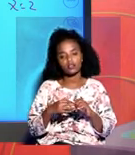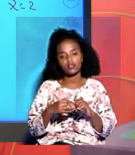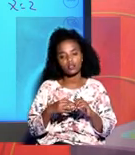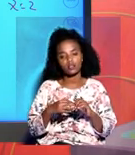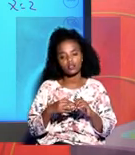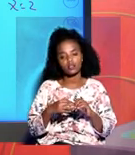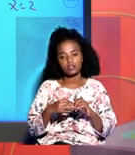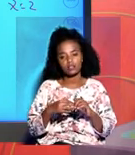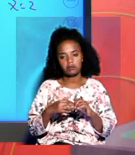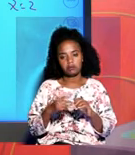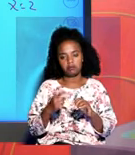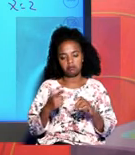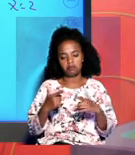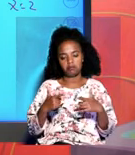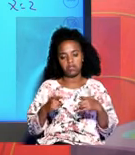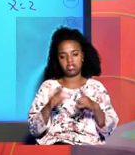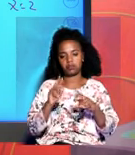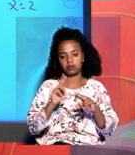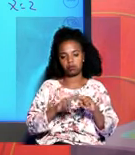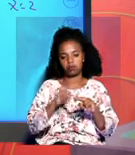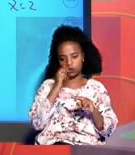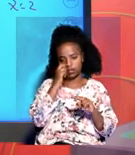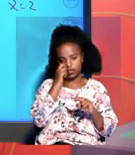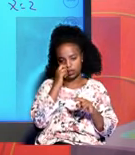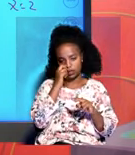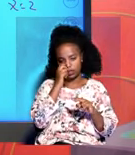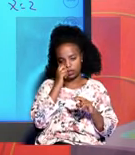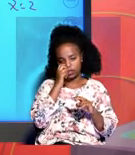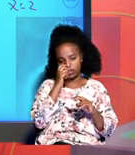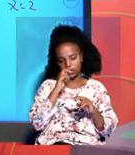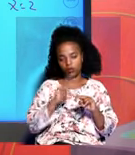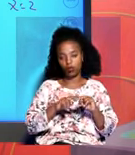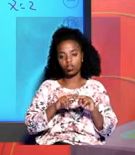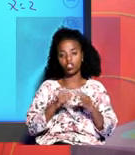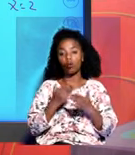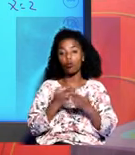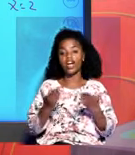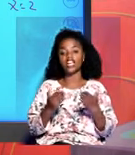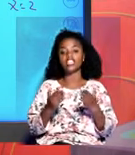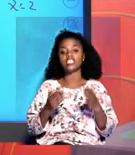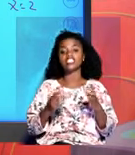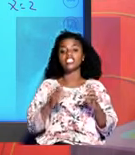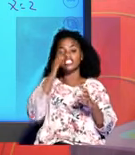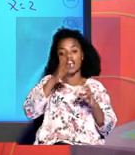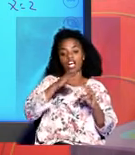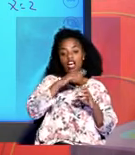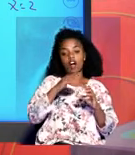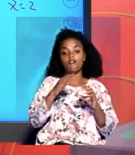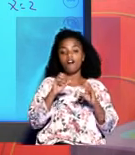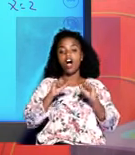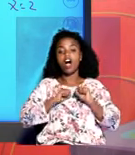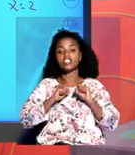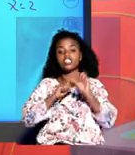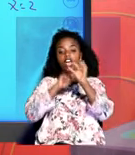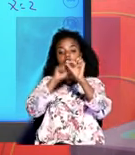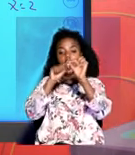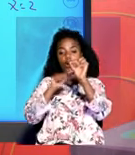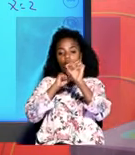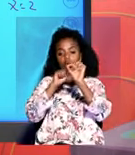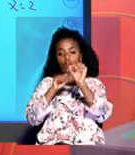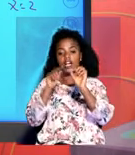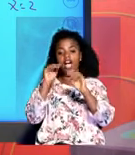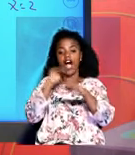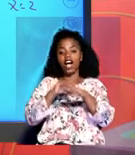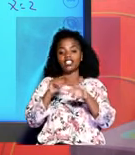let's just put a point where the graph will have a hole. The graph has a hole at